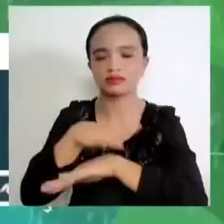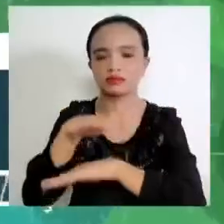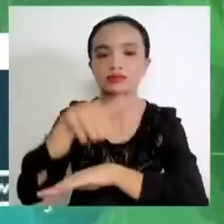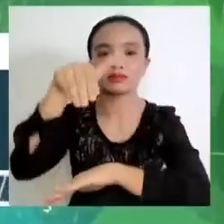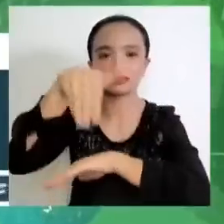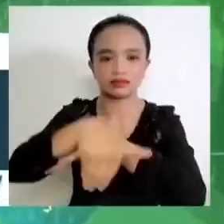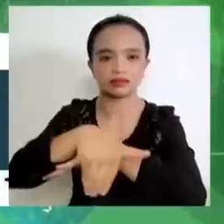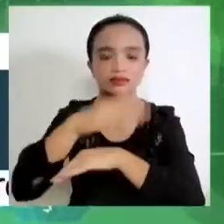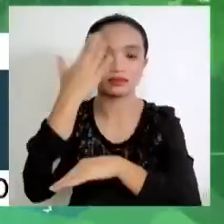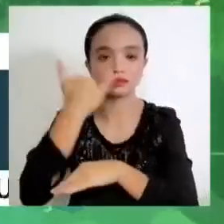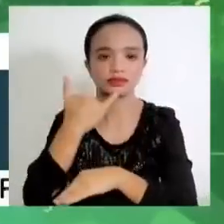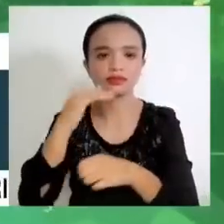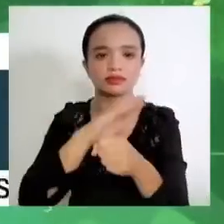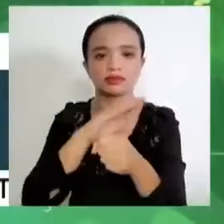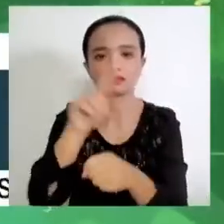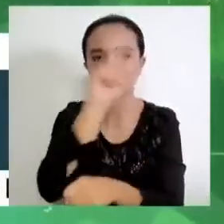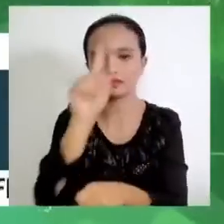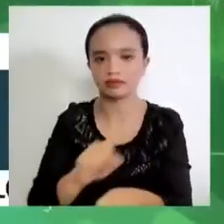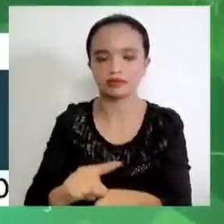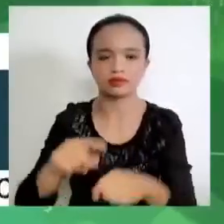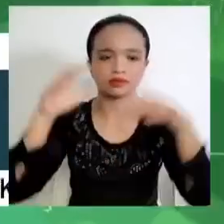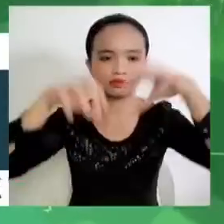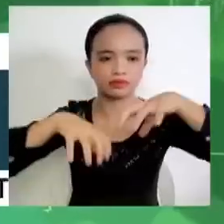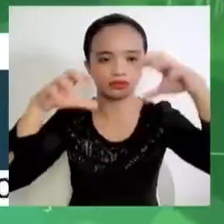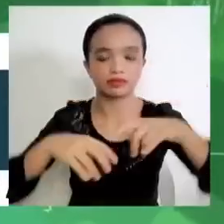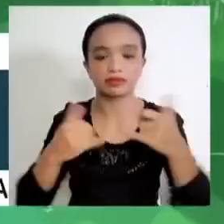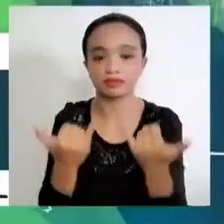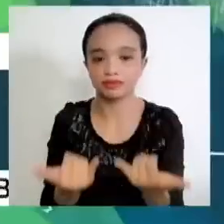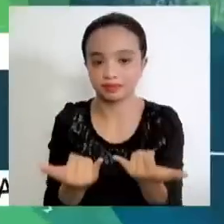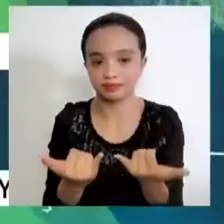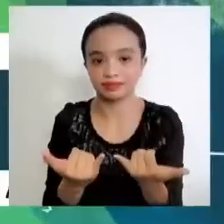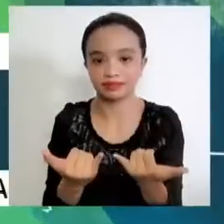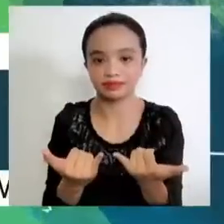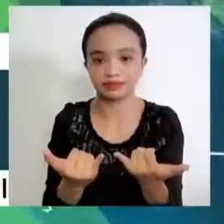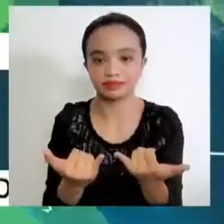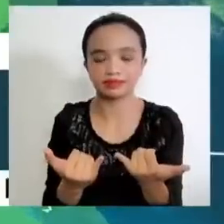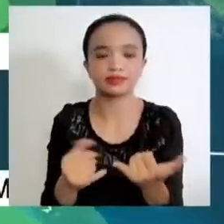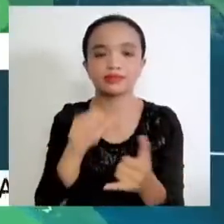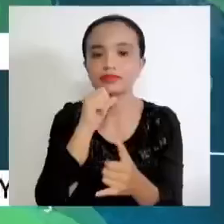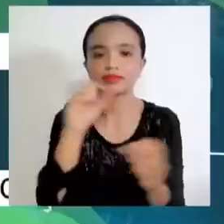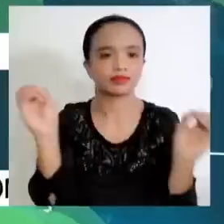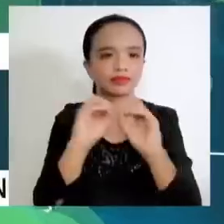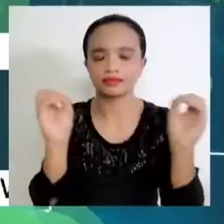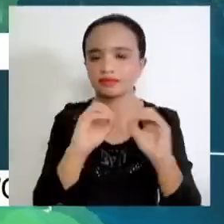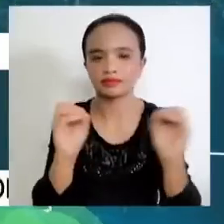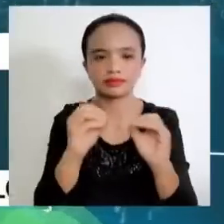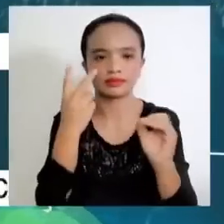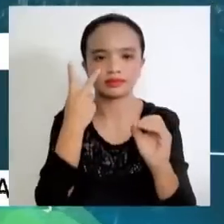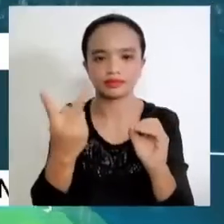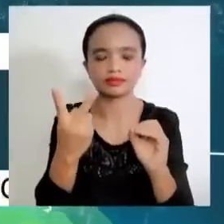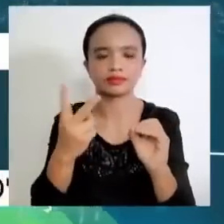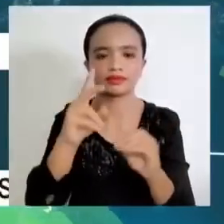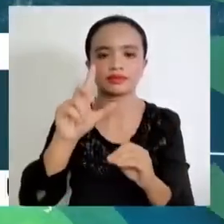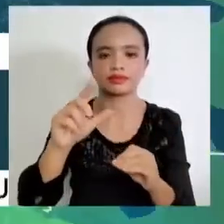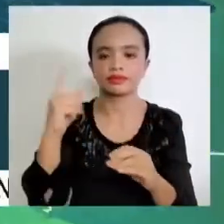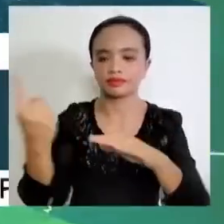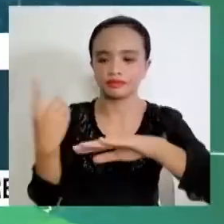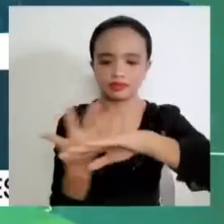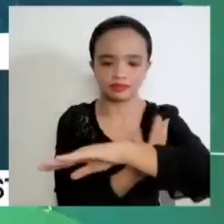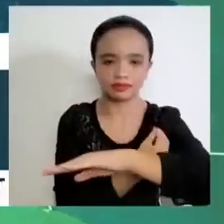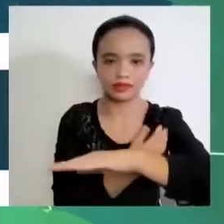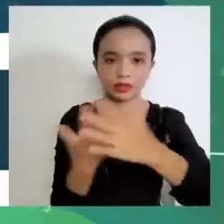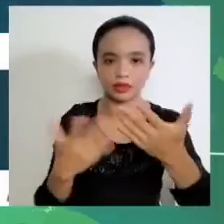due to the localized thunderstorm. As of now, we're not observing any low pressure area inside and outside